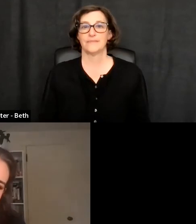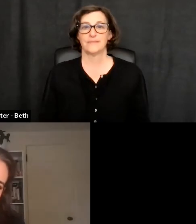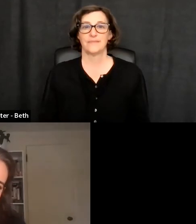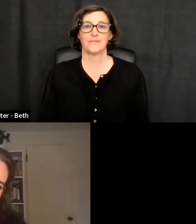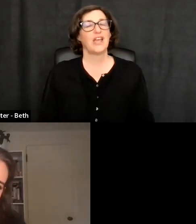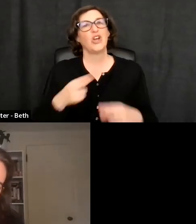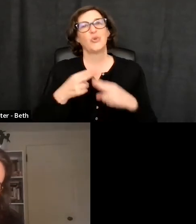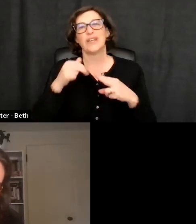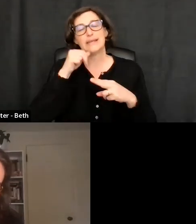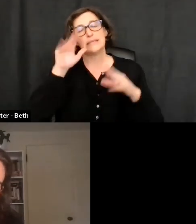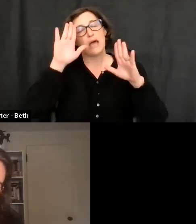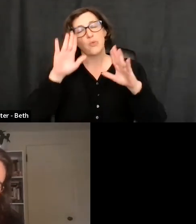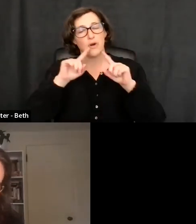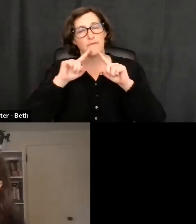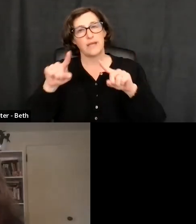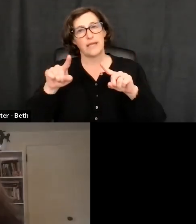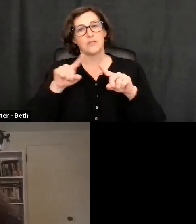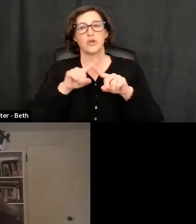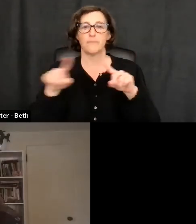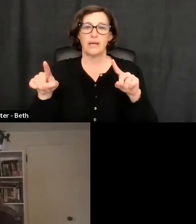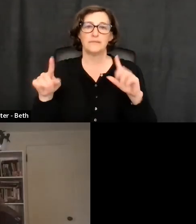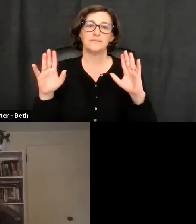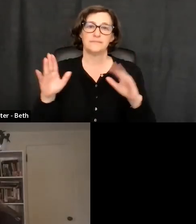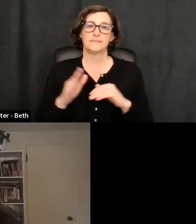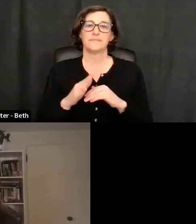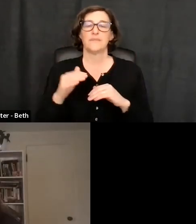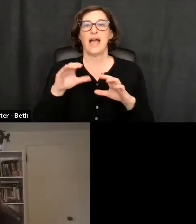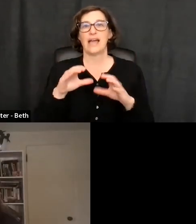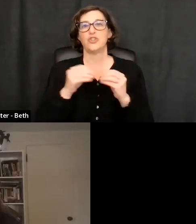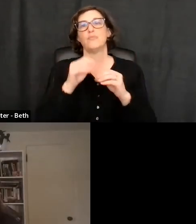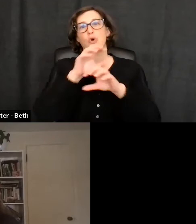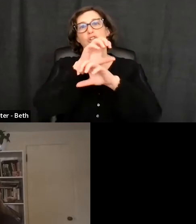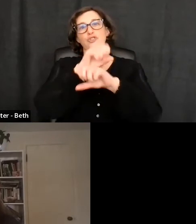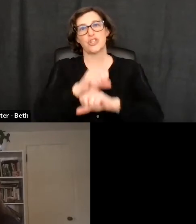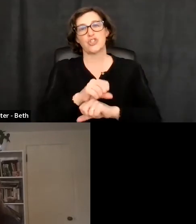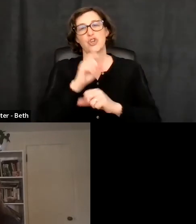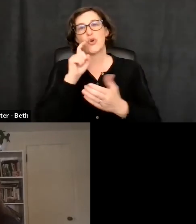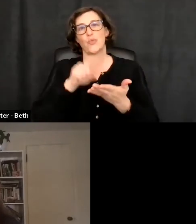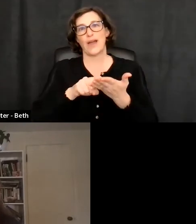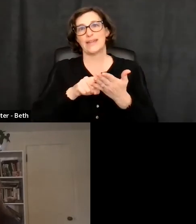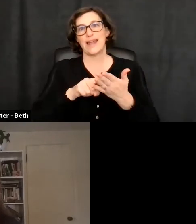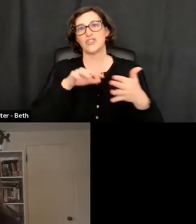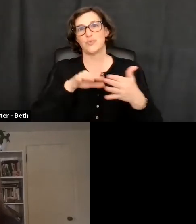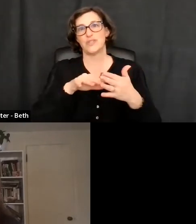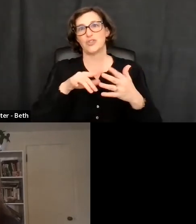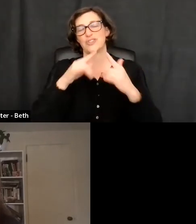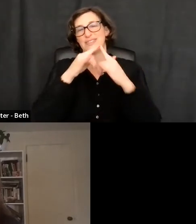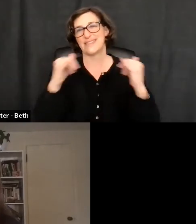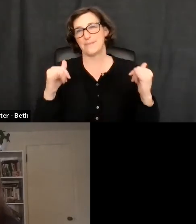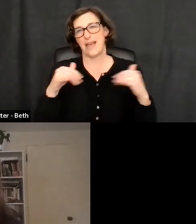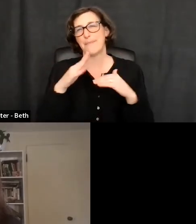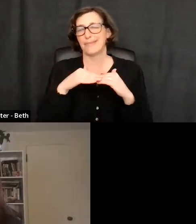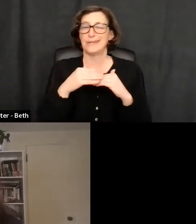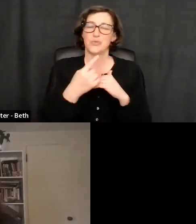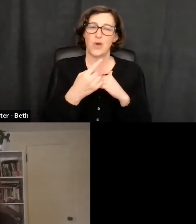not a great answer. I do other more traditional recognized studies simultaneously, at least one or two.